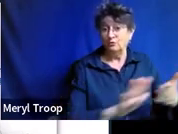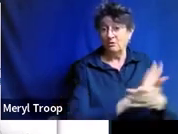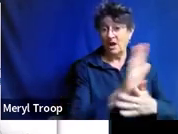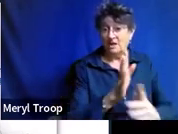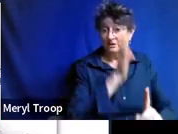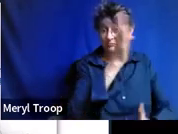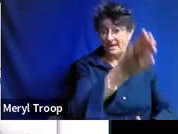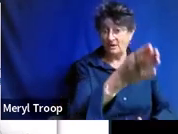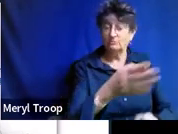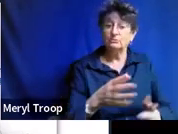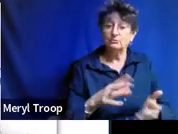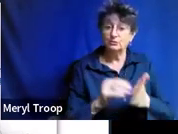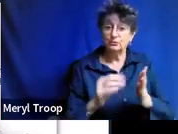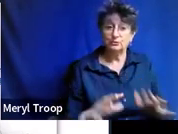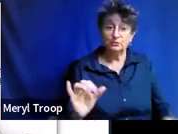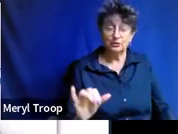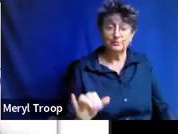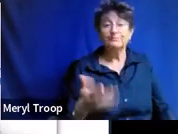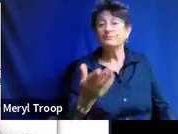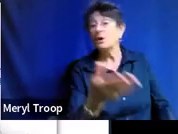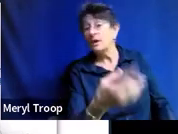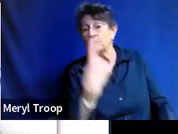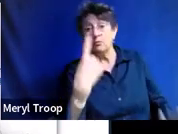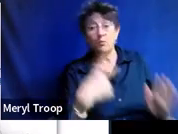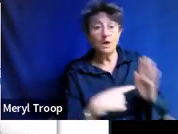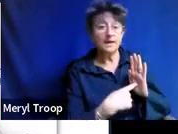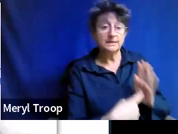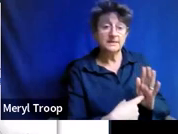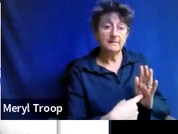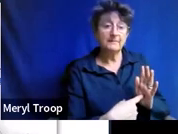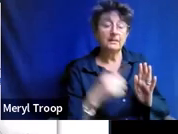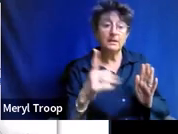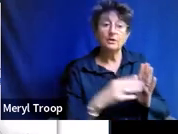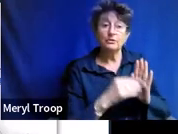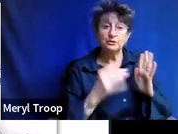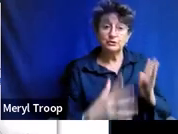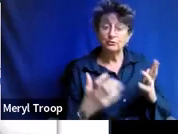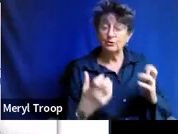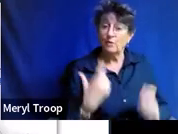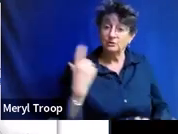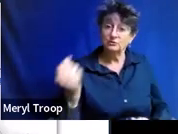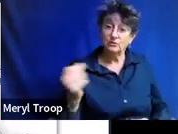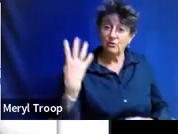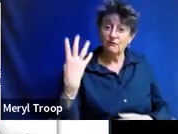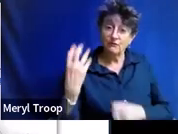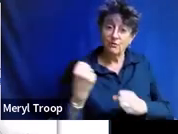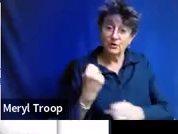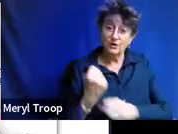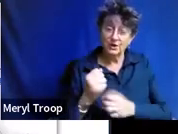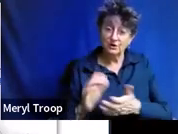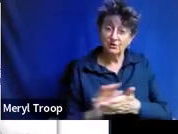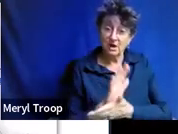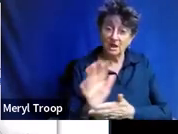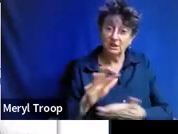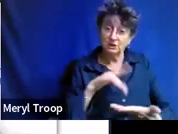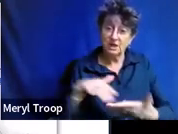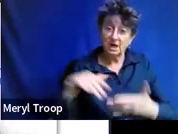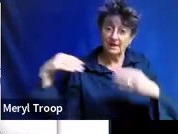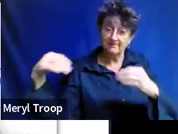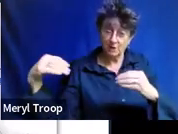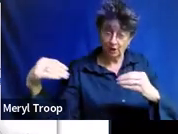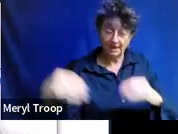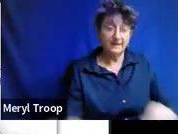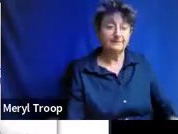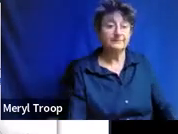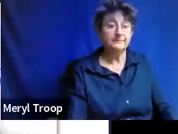All right, so here is an example. This student wants to attend a four-year college or university to study marketing. And